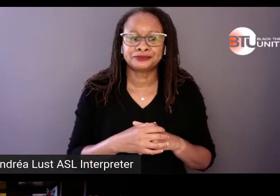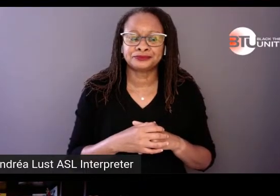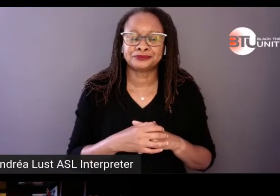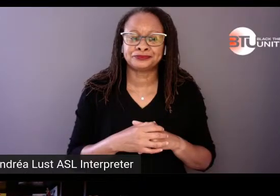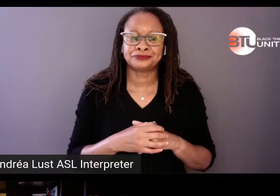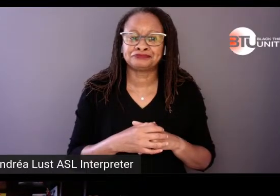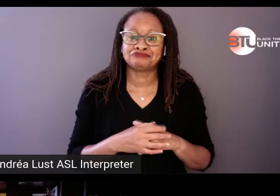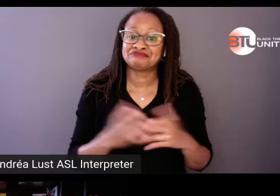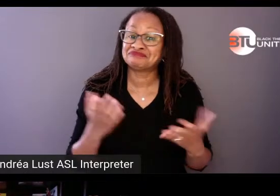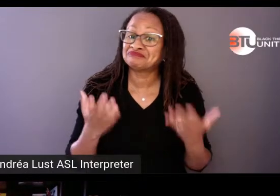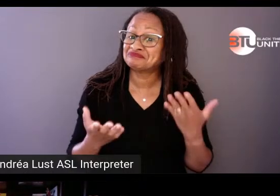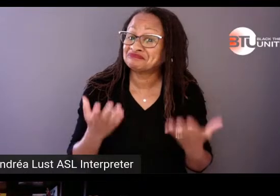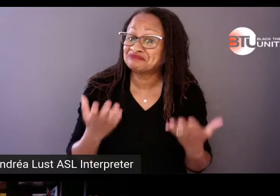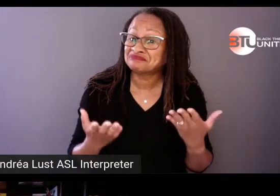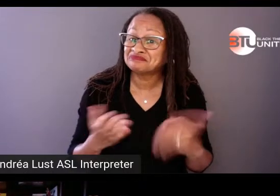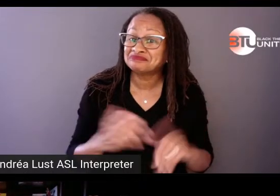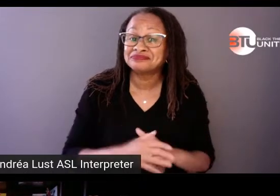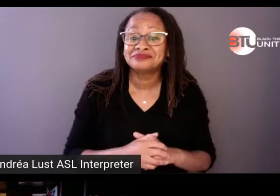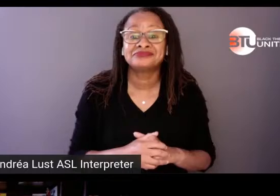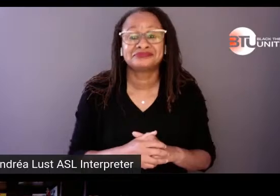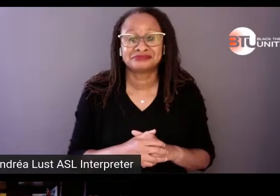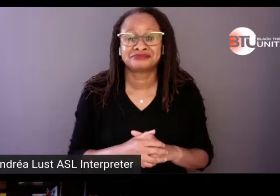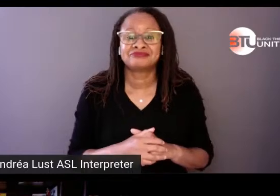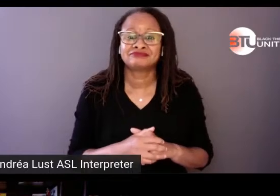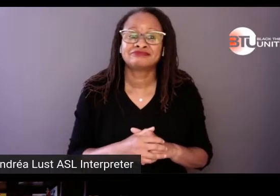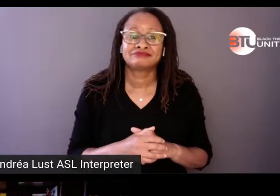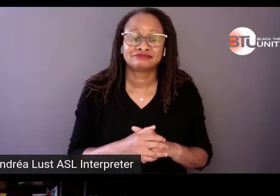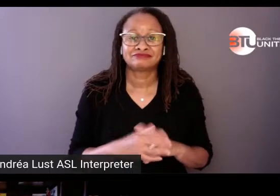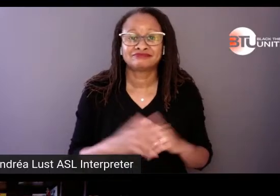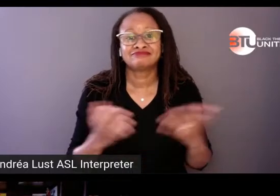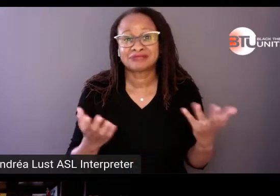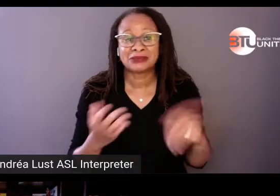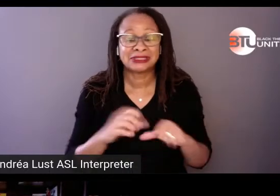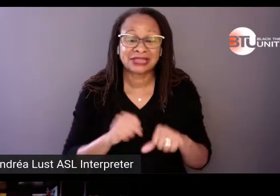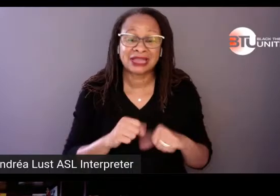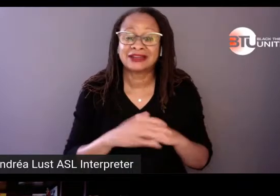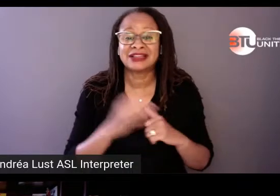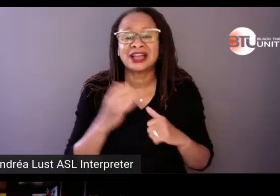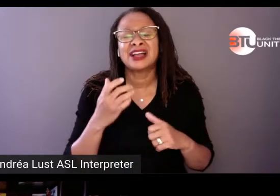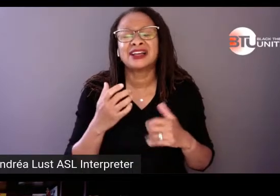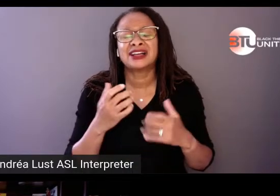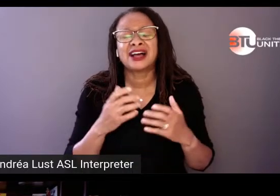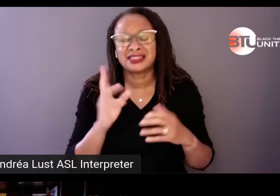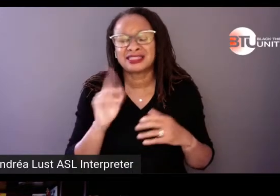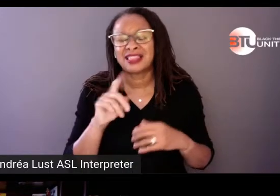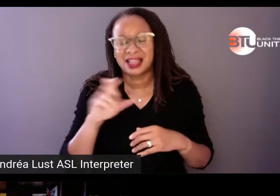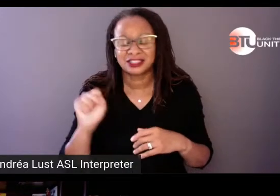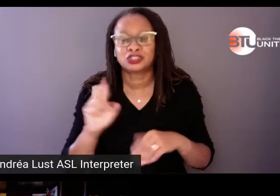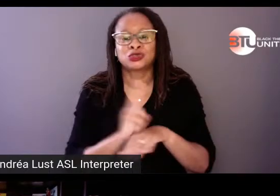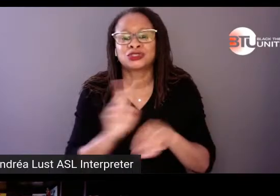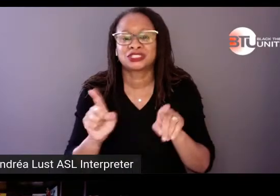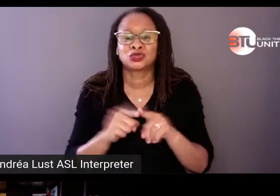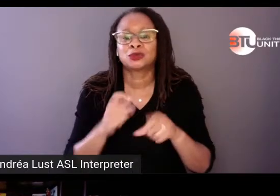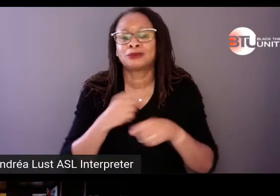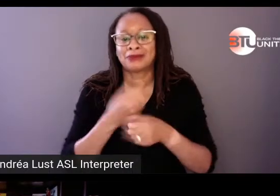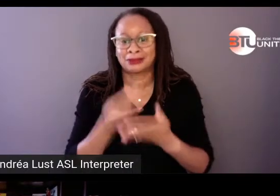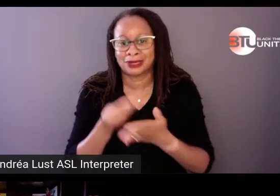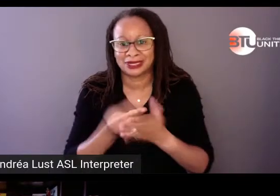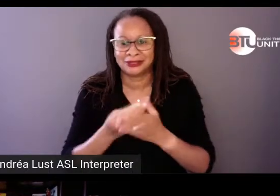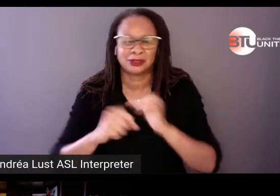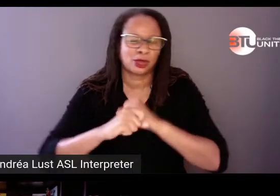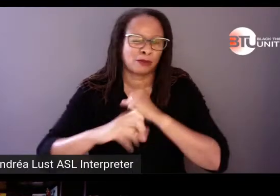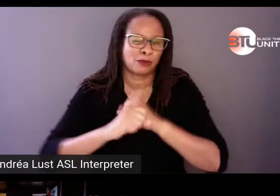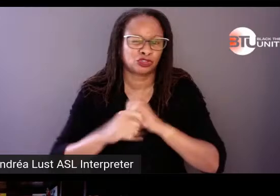they might be able to, unless it's they're commercializing it. Right. In some way. Okay. One more question.